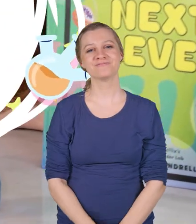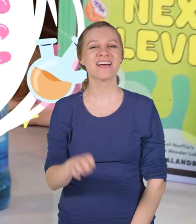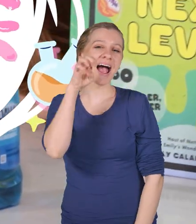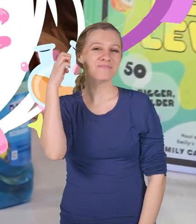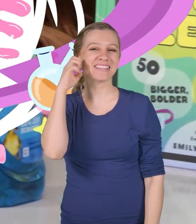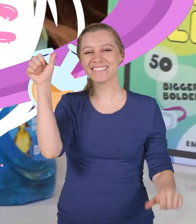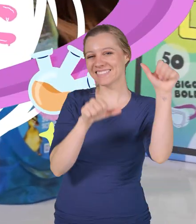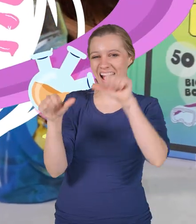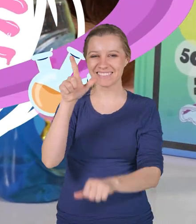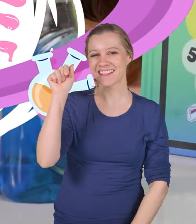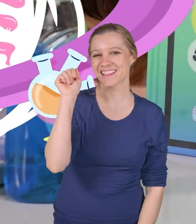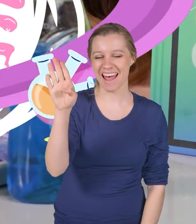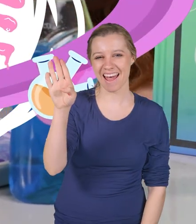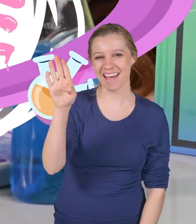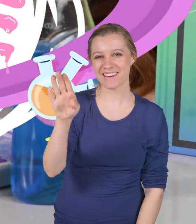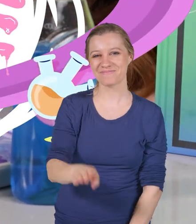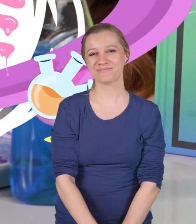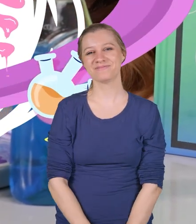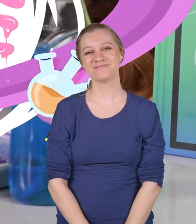Emily's Science Lab.